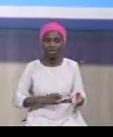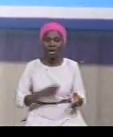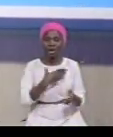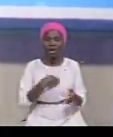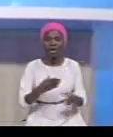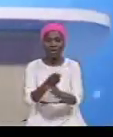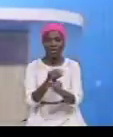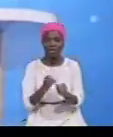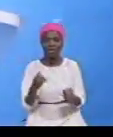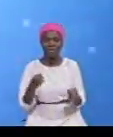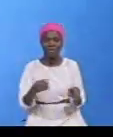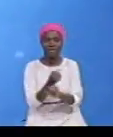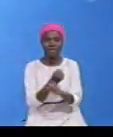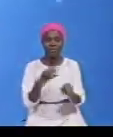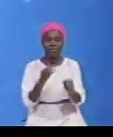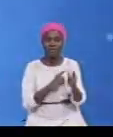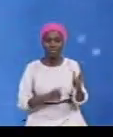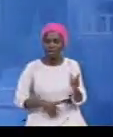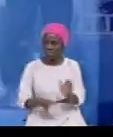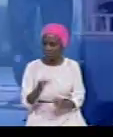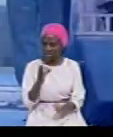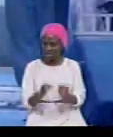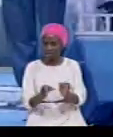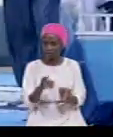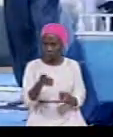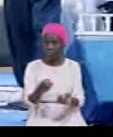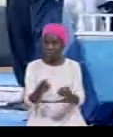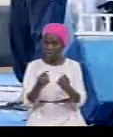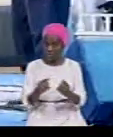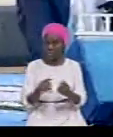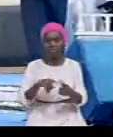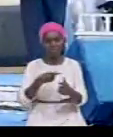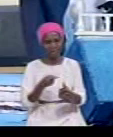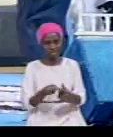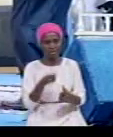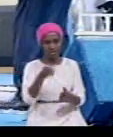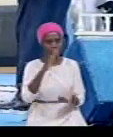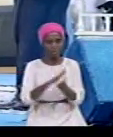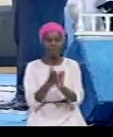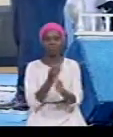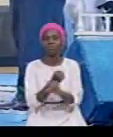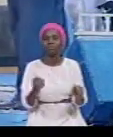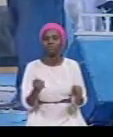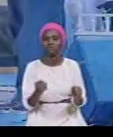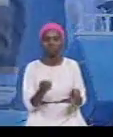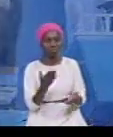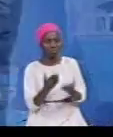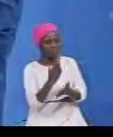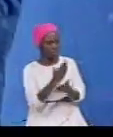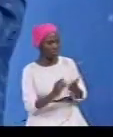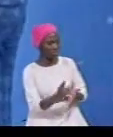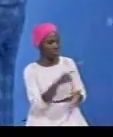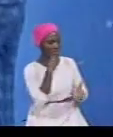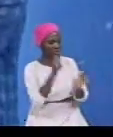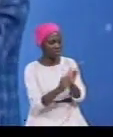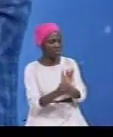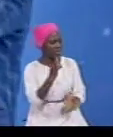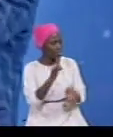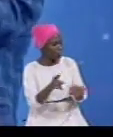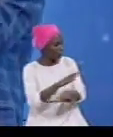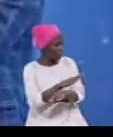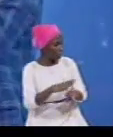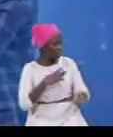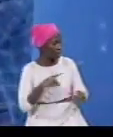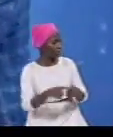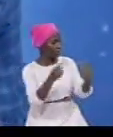salvation of the Lord. If you come, then you are saved. Somebody said, even if you don't want to come, if you don't want to be